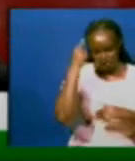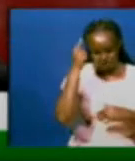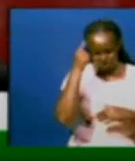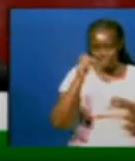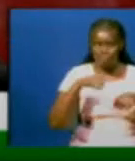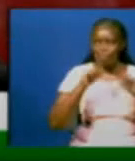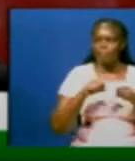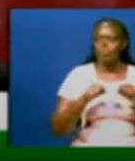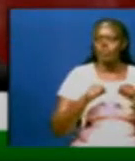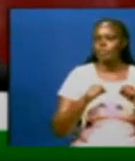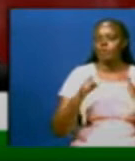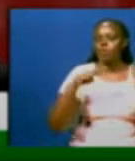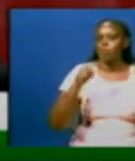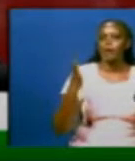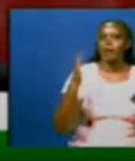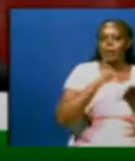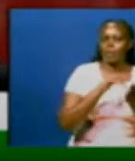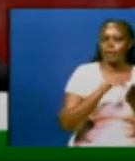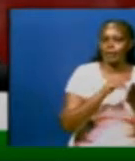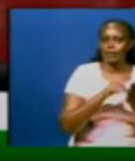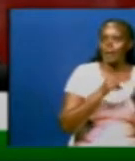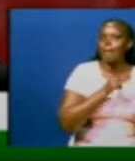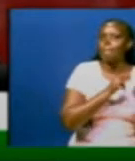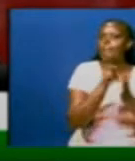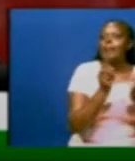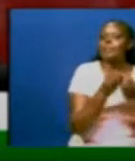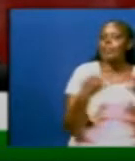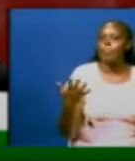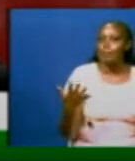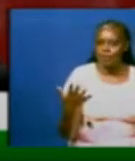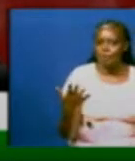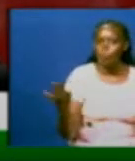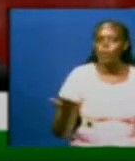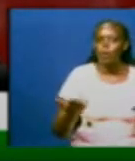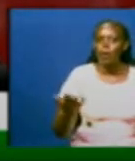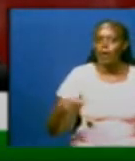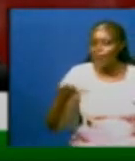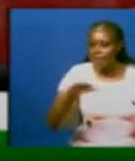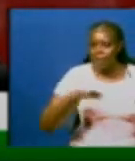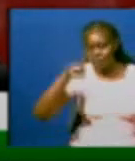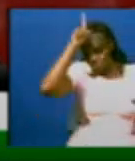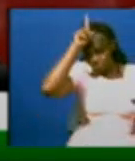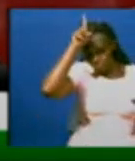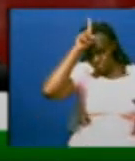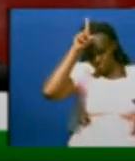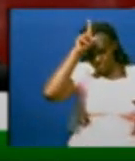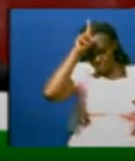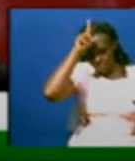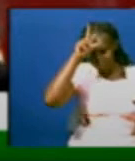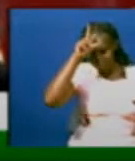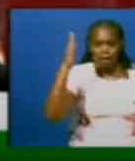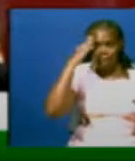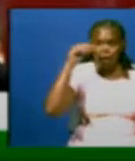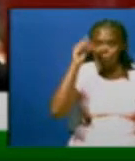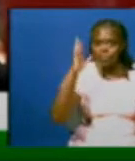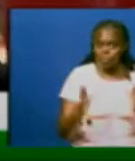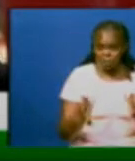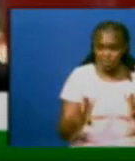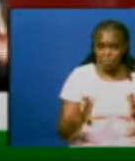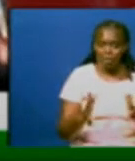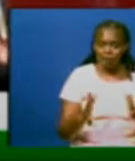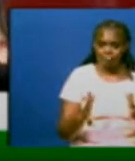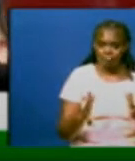at the pricing, especially in rural areas. Many ed teachers